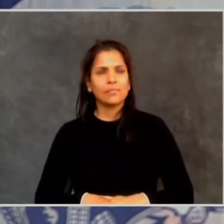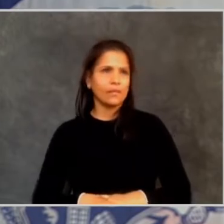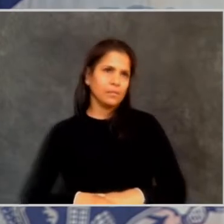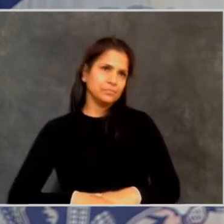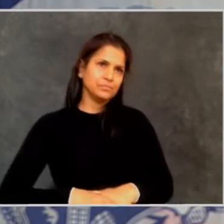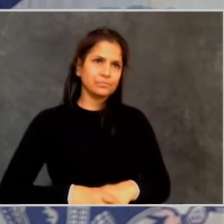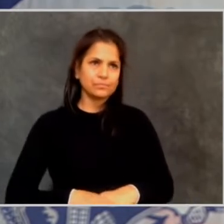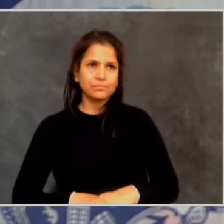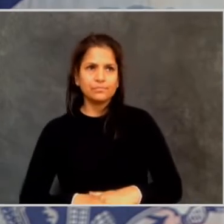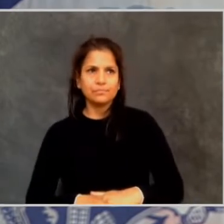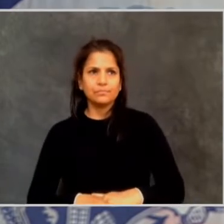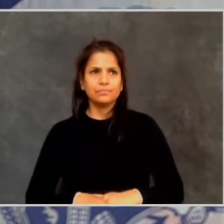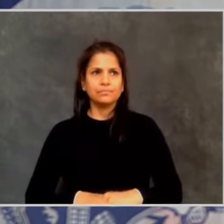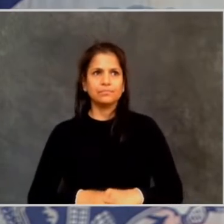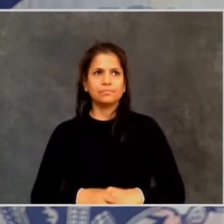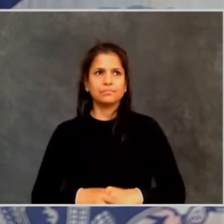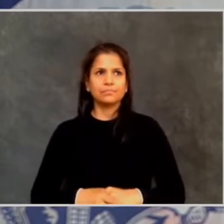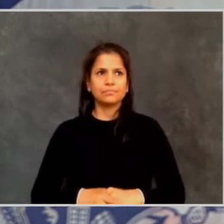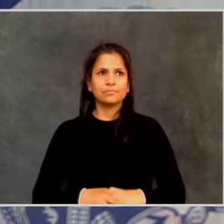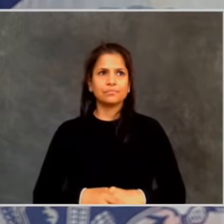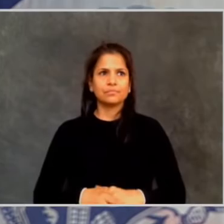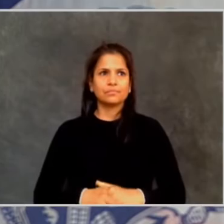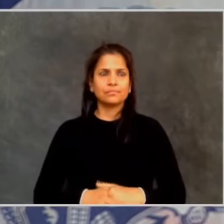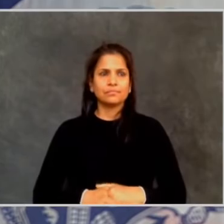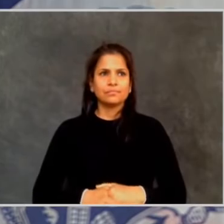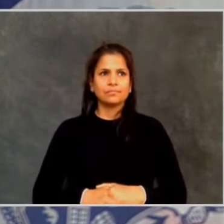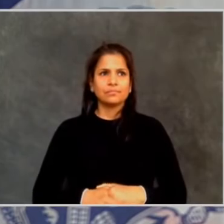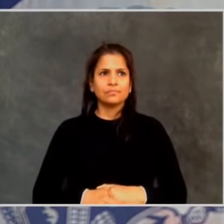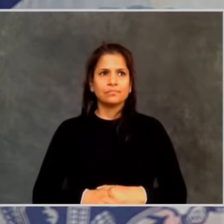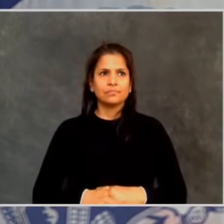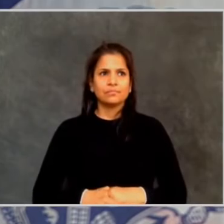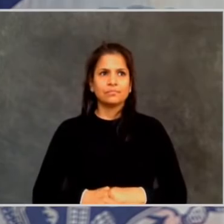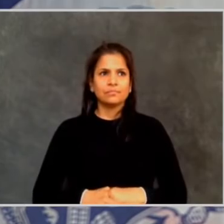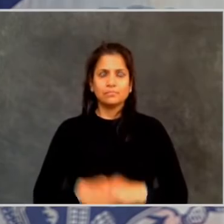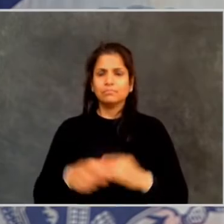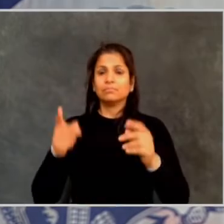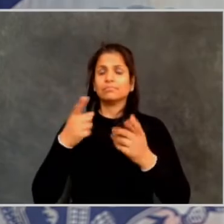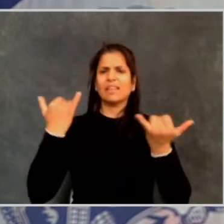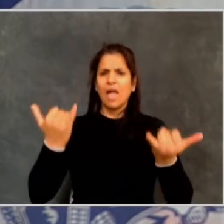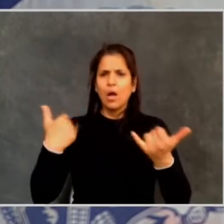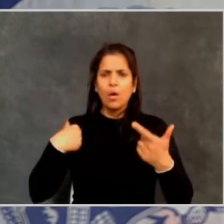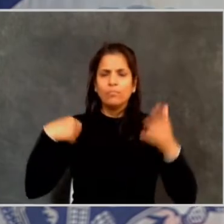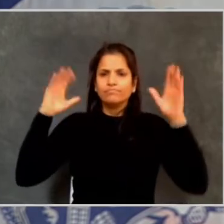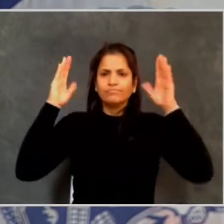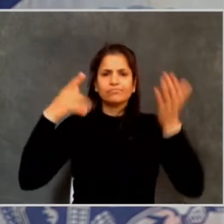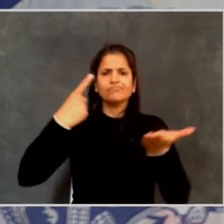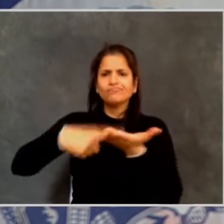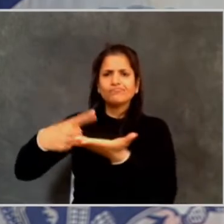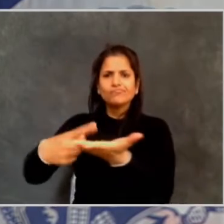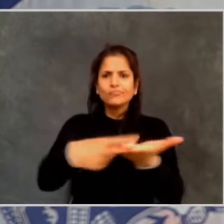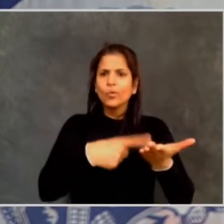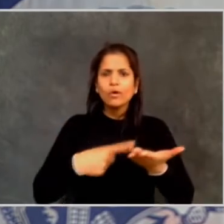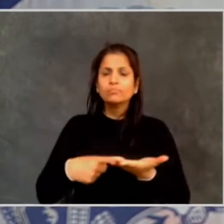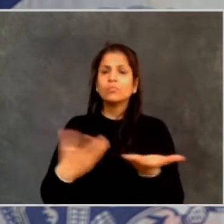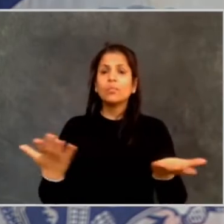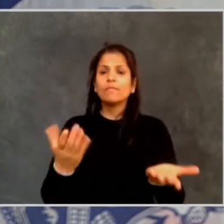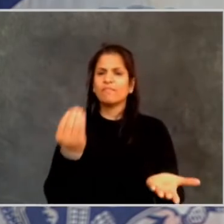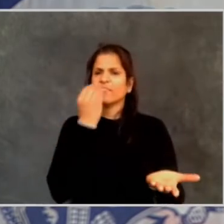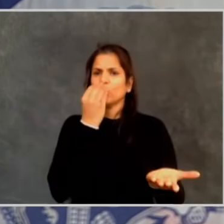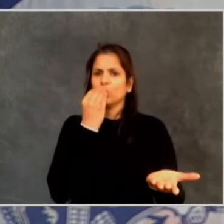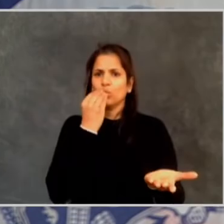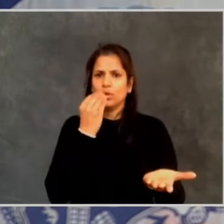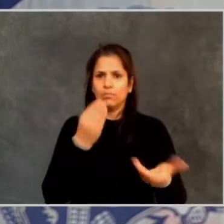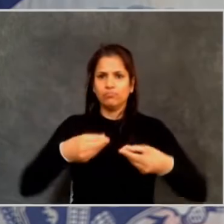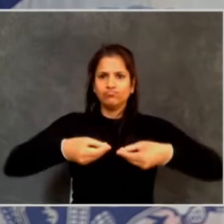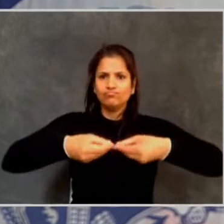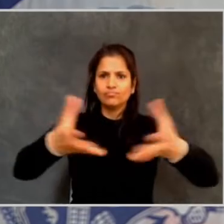accessibility. You've said yourself that more than half of a million New York City dwellers have lost their